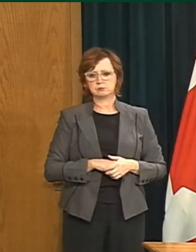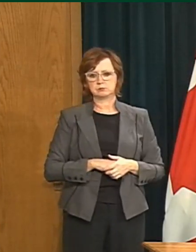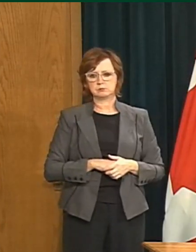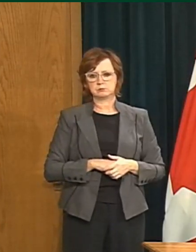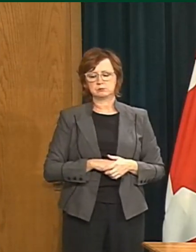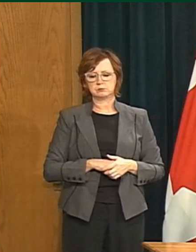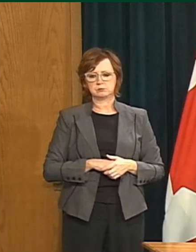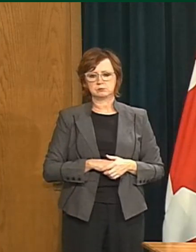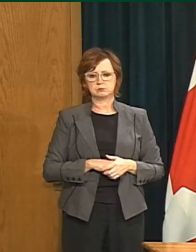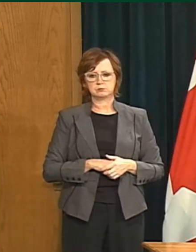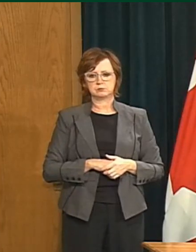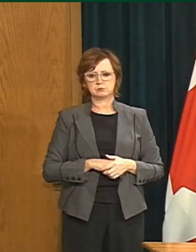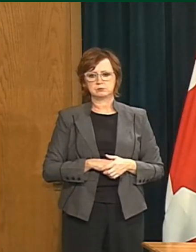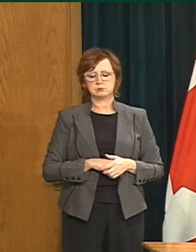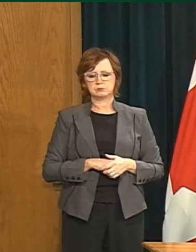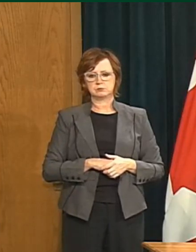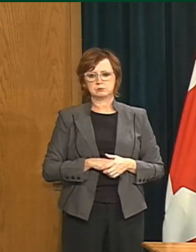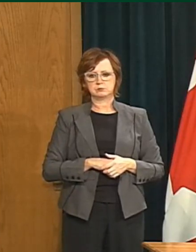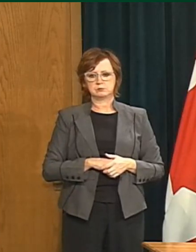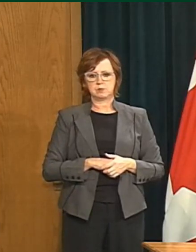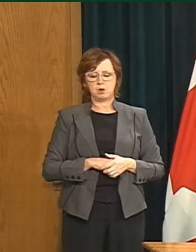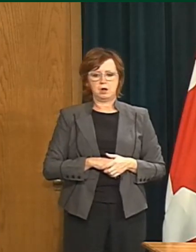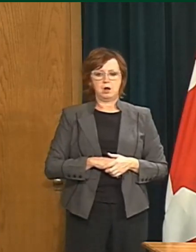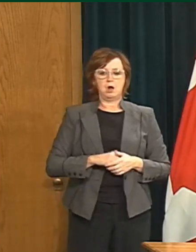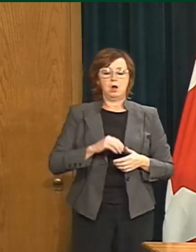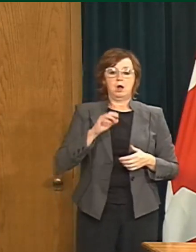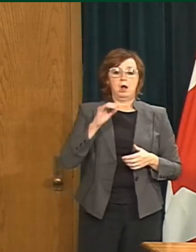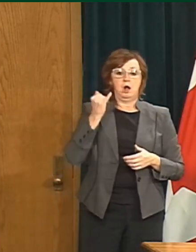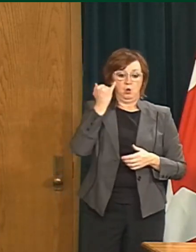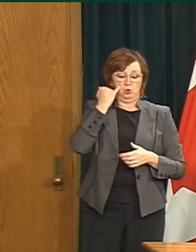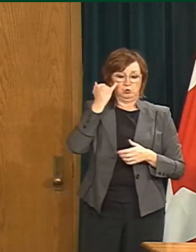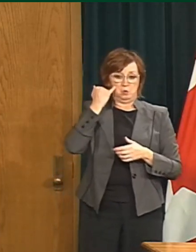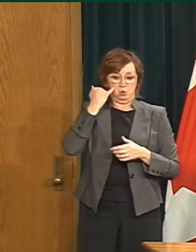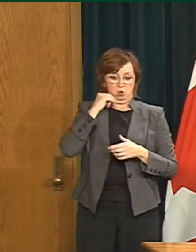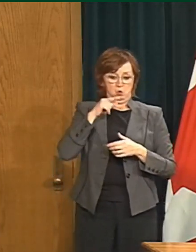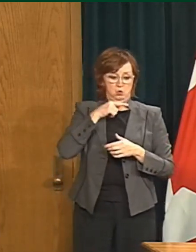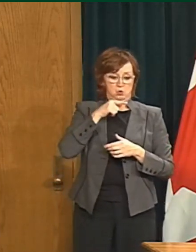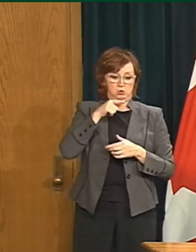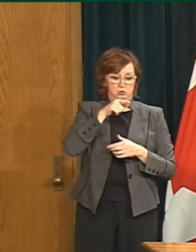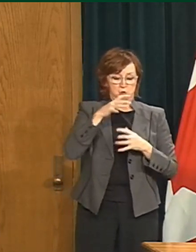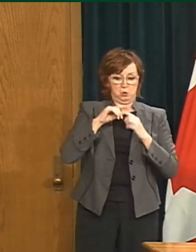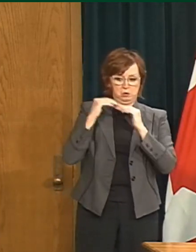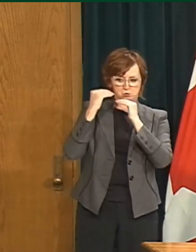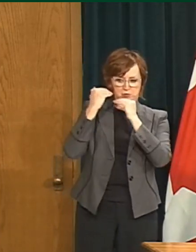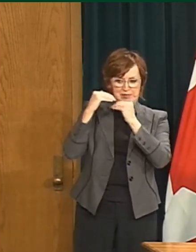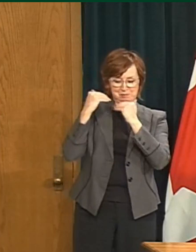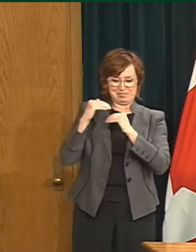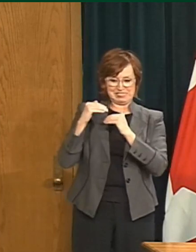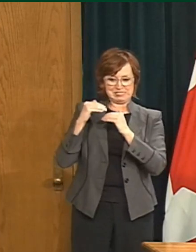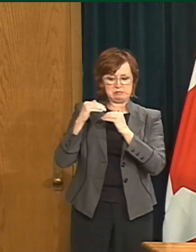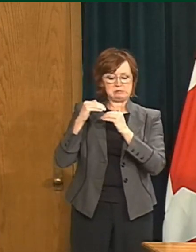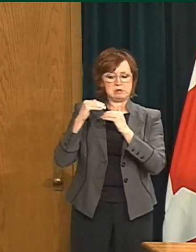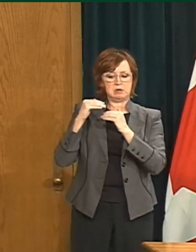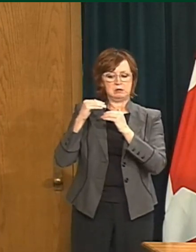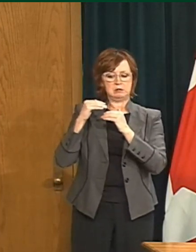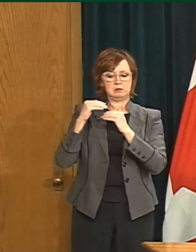to begin to start lifting restrictions? What factors need to be in place? What specifics need to be there before you get the signal,